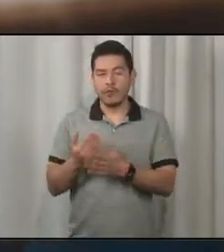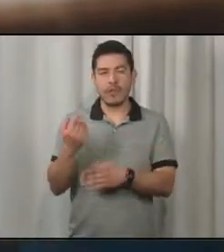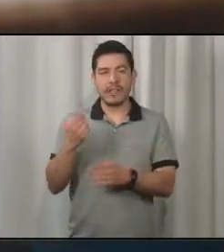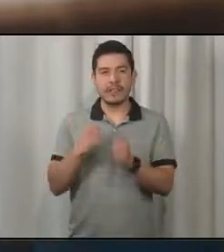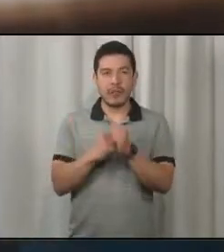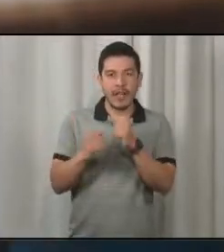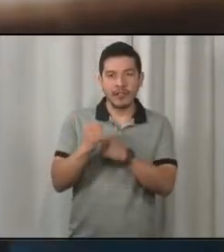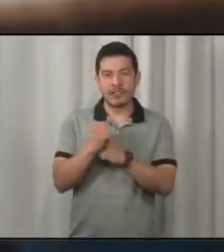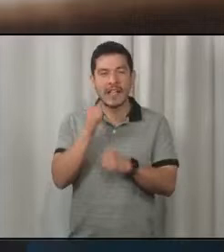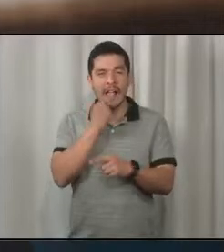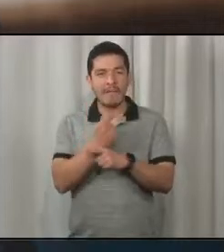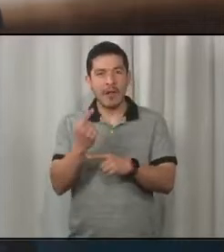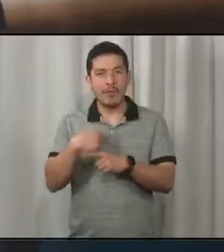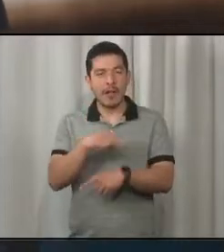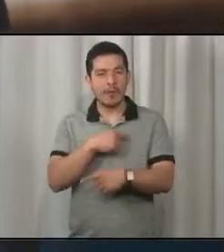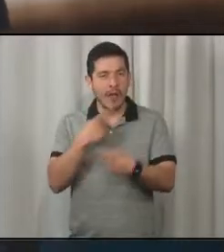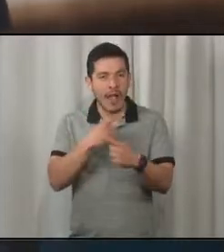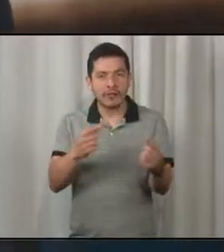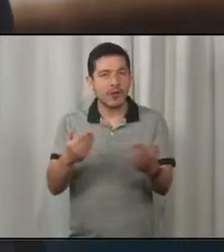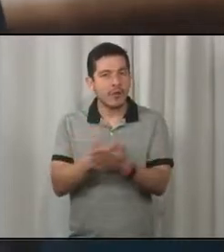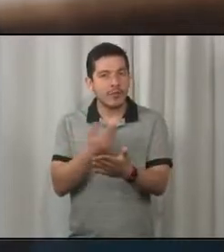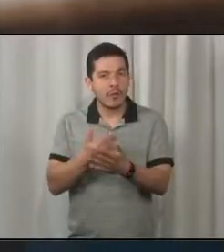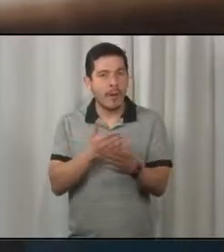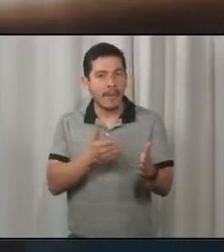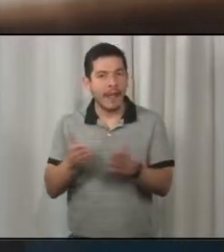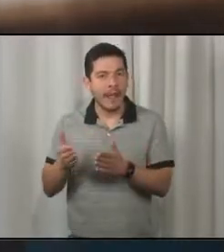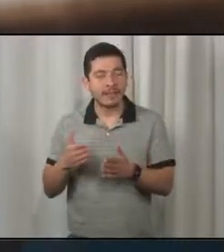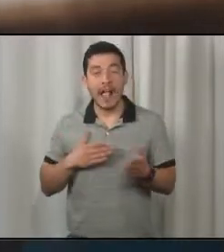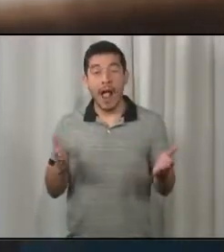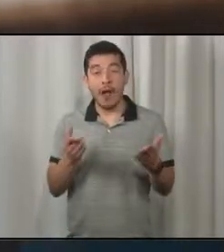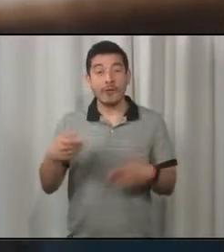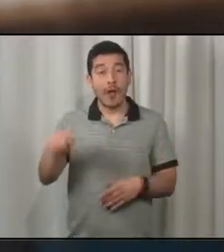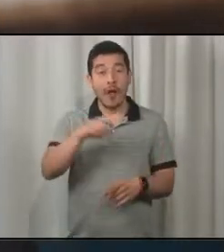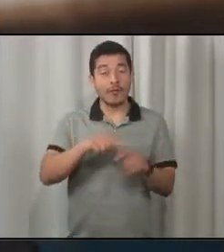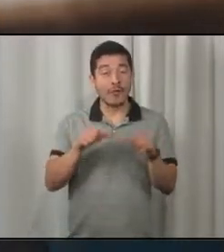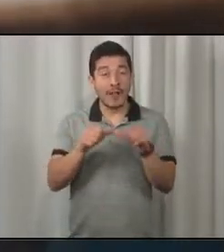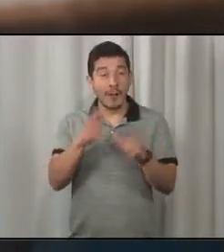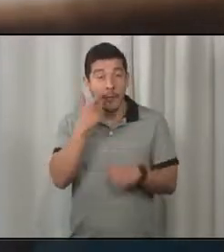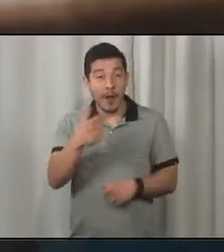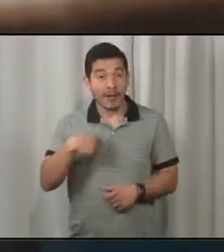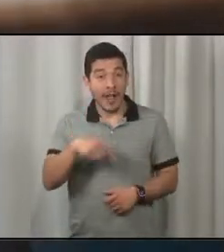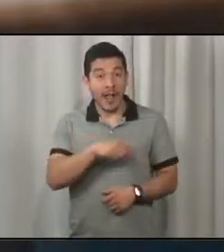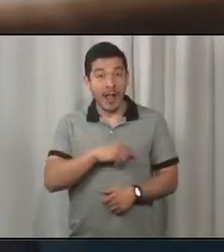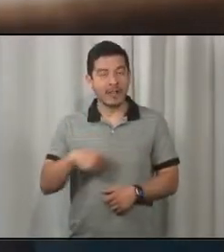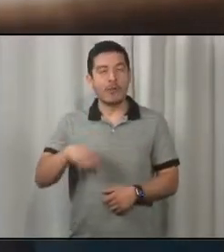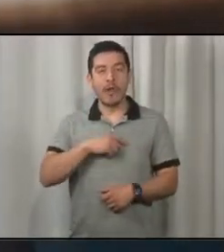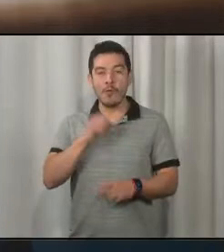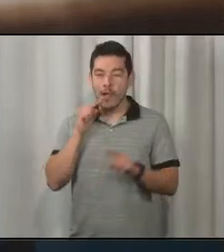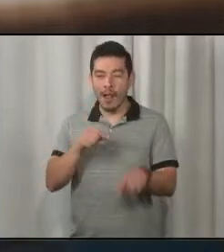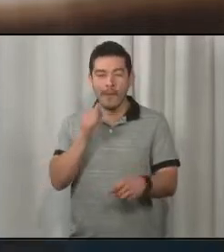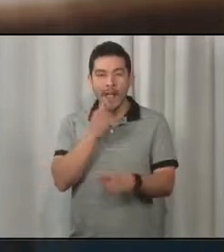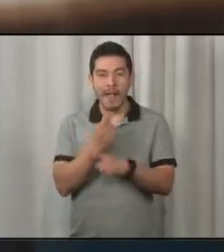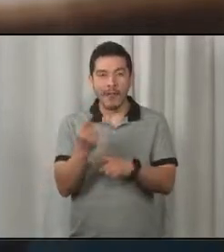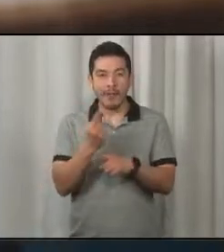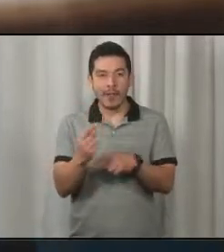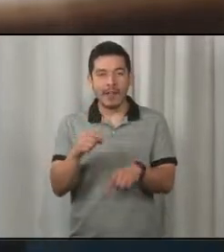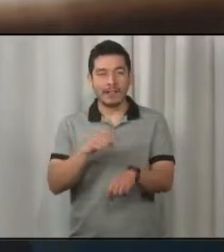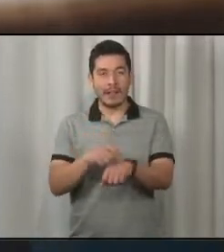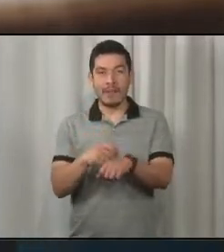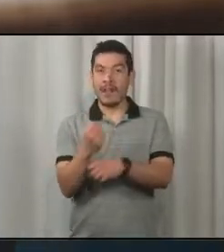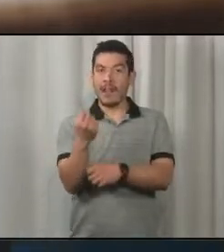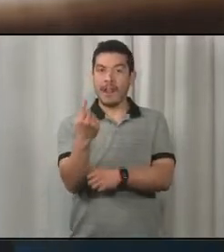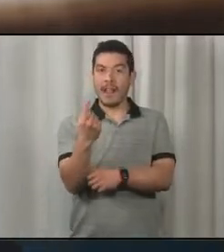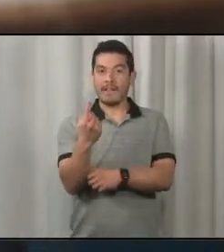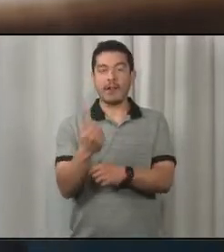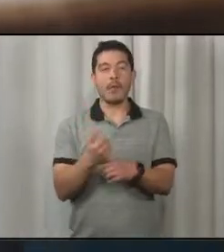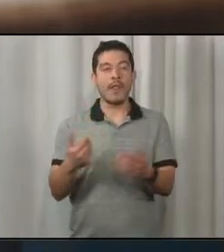strategies and new things that we're deploying. I encourage you all to stay tuned. We will be back every week at 11 a.m. with more updates